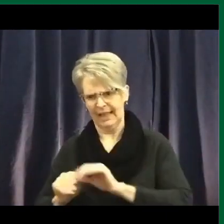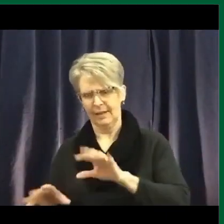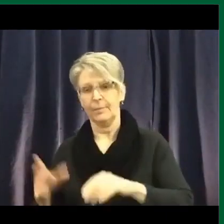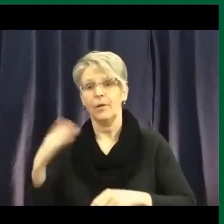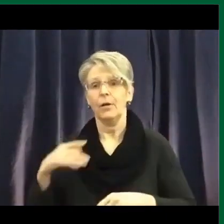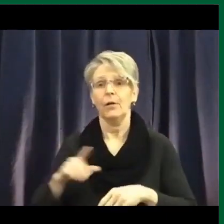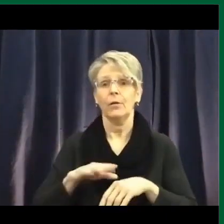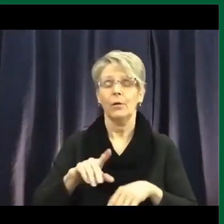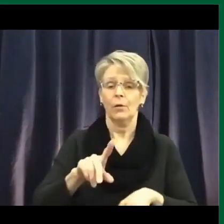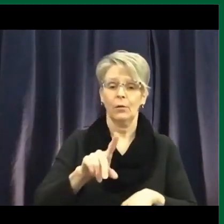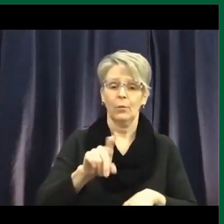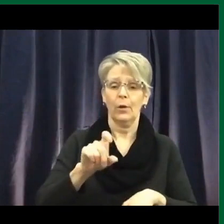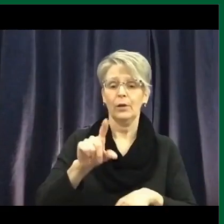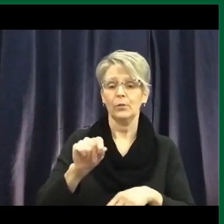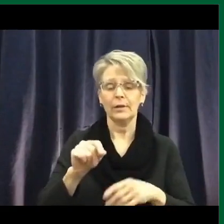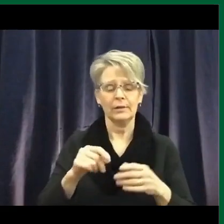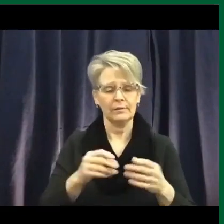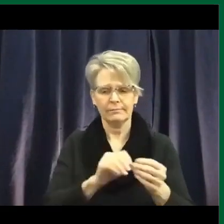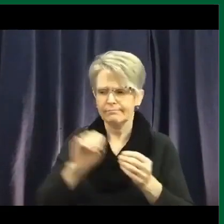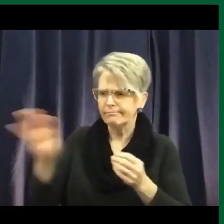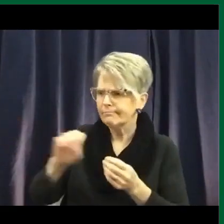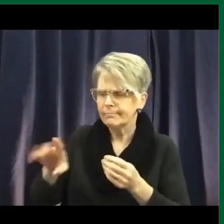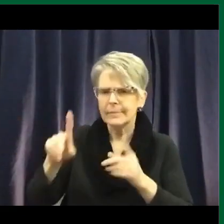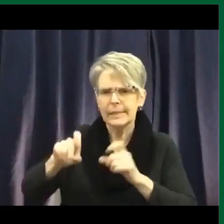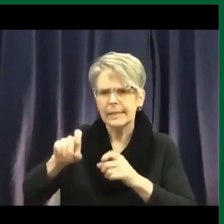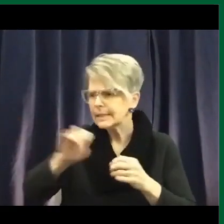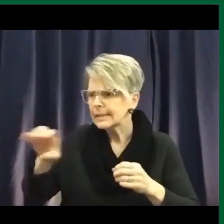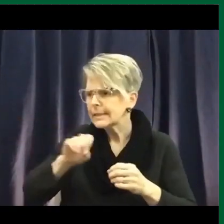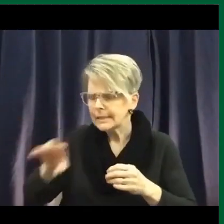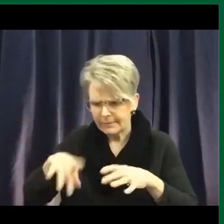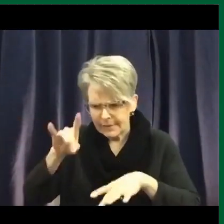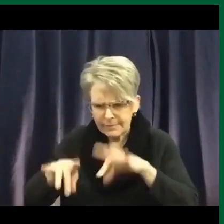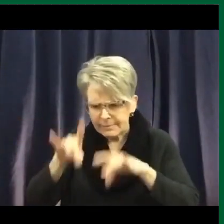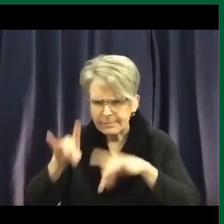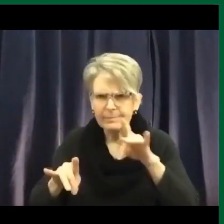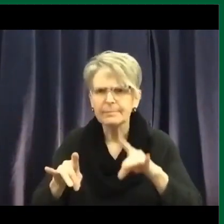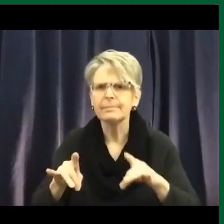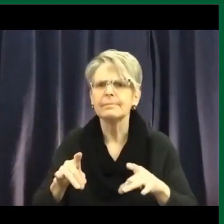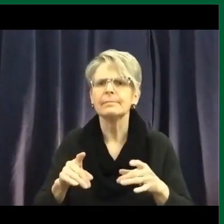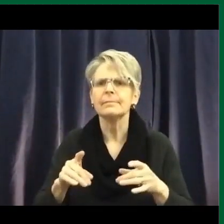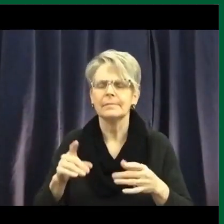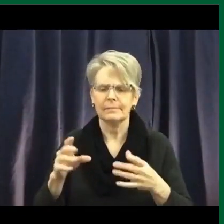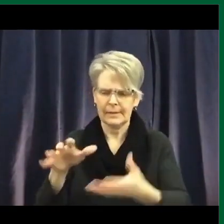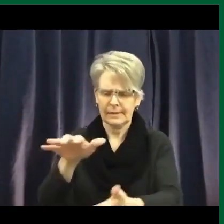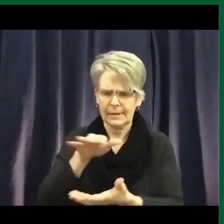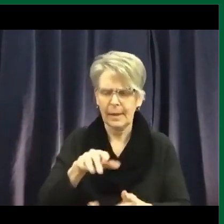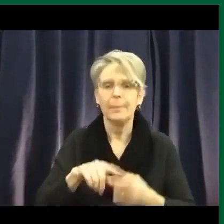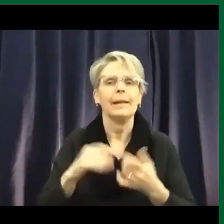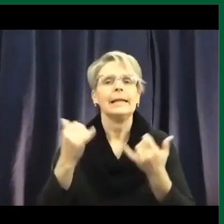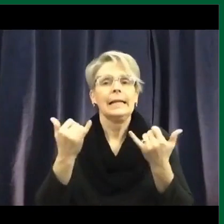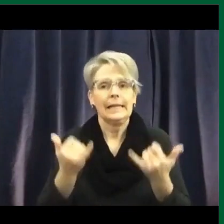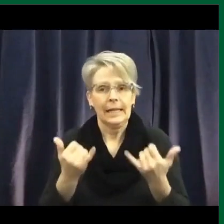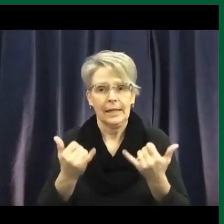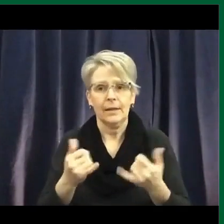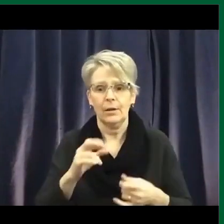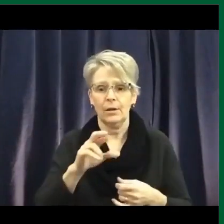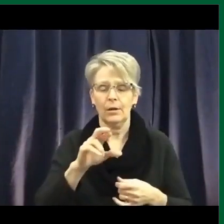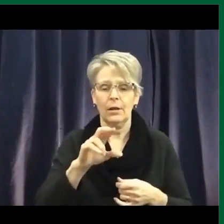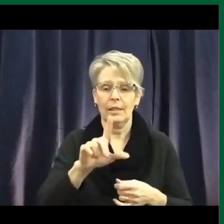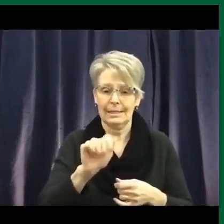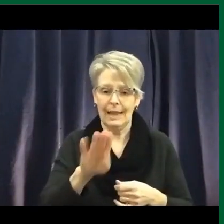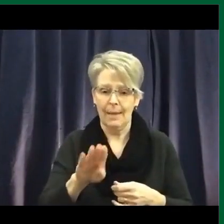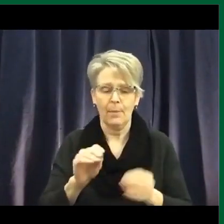120 samples a week to NML, and those are the results we sometimes get back as a batch. Now, Roy Romanov Provincial Lab is